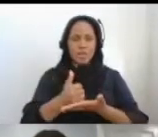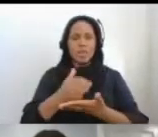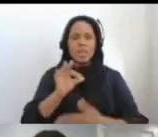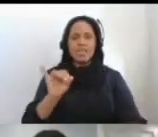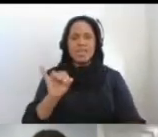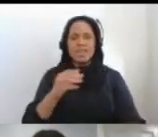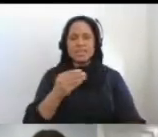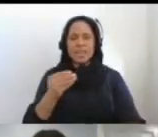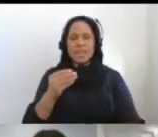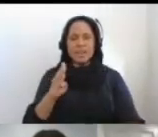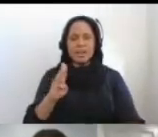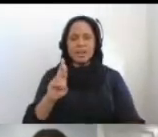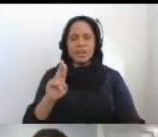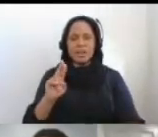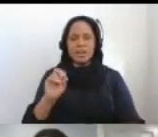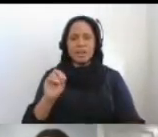Now,